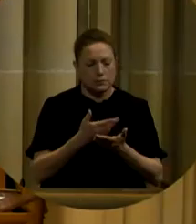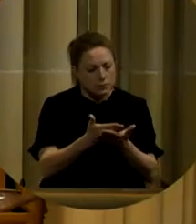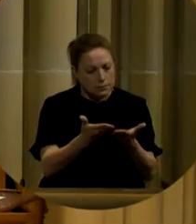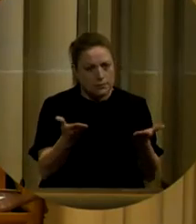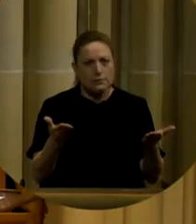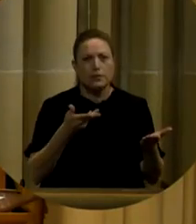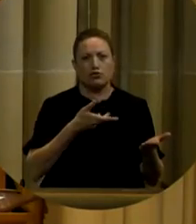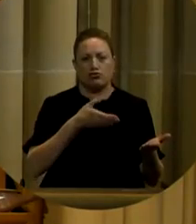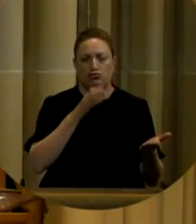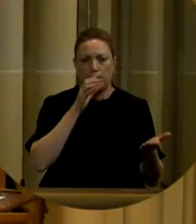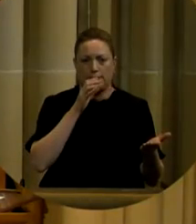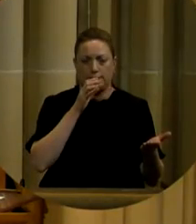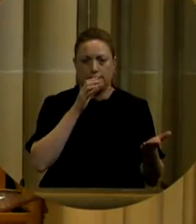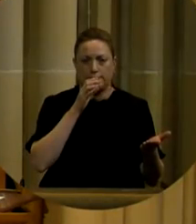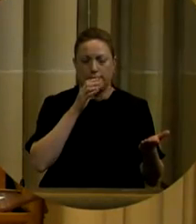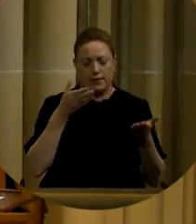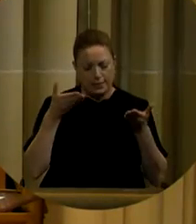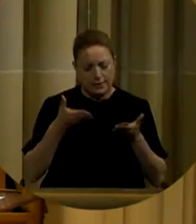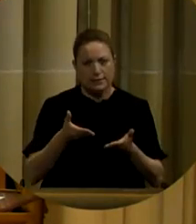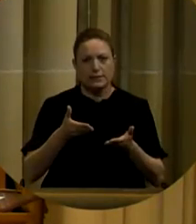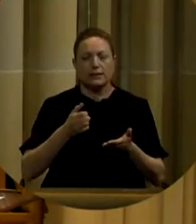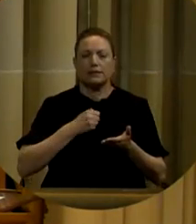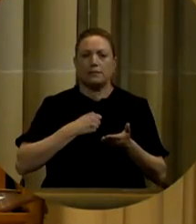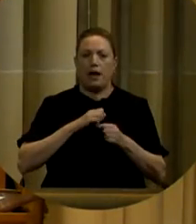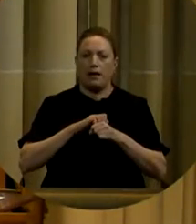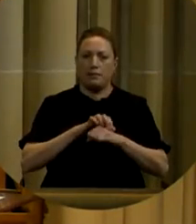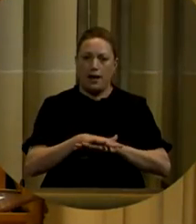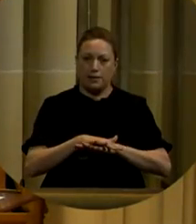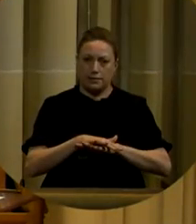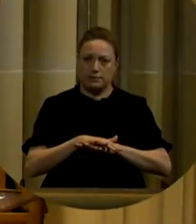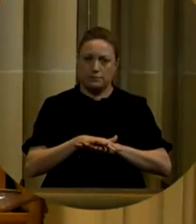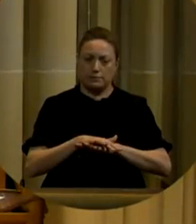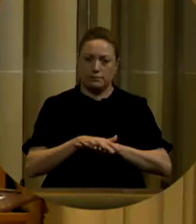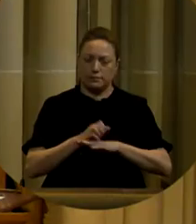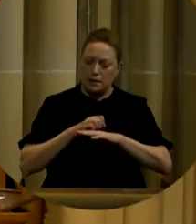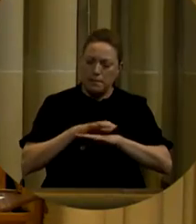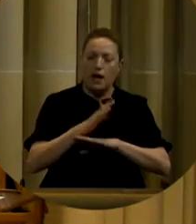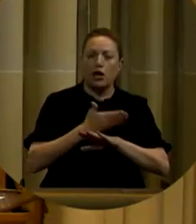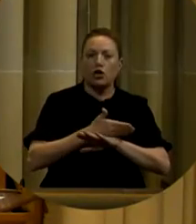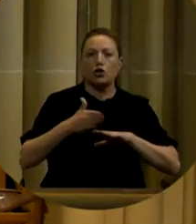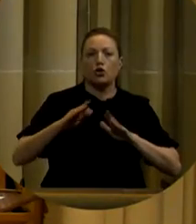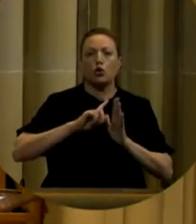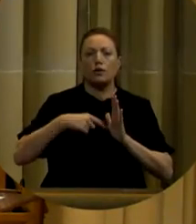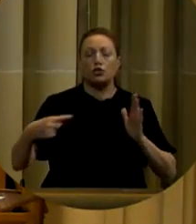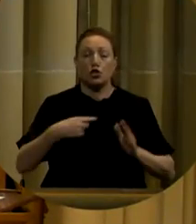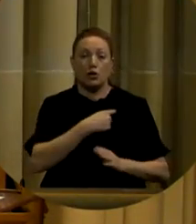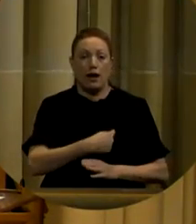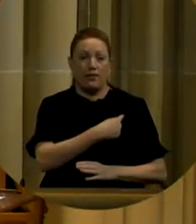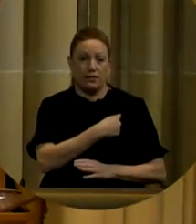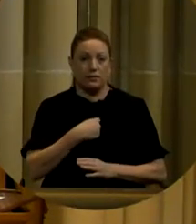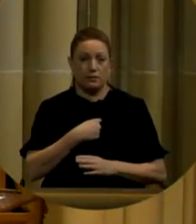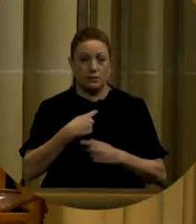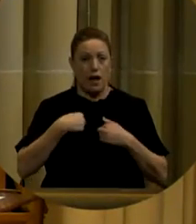all of you, and drink from it. For this is the chalice of my blood, the blood of the new and eternal covenant, which